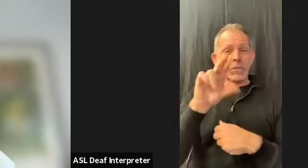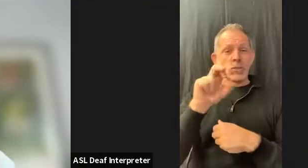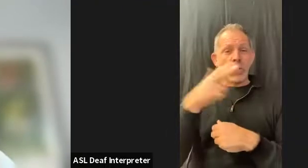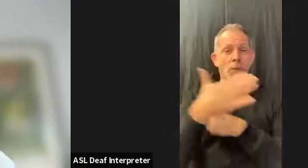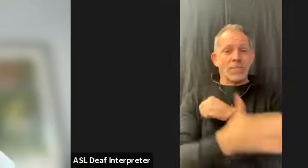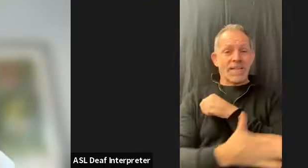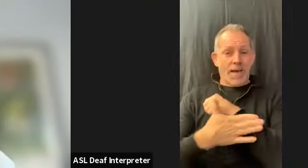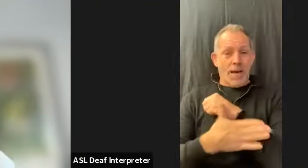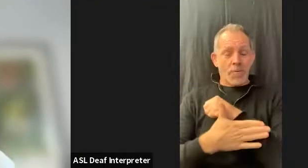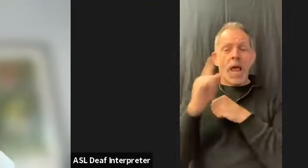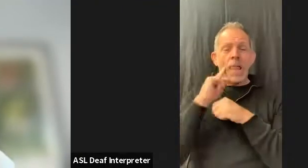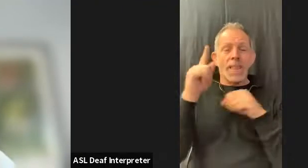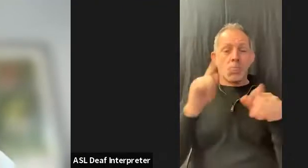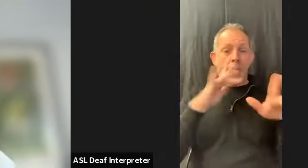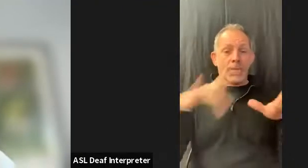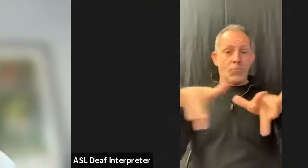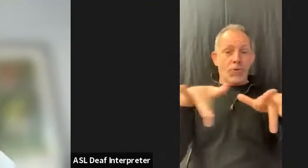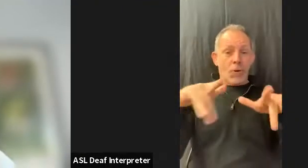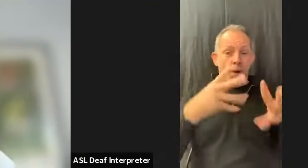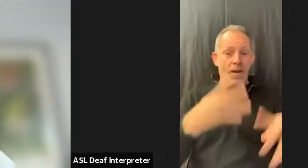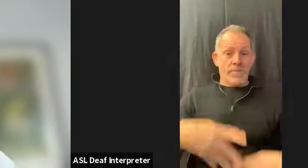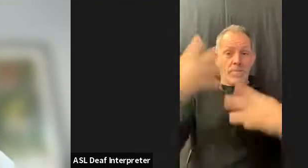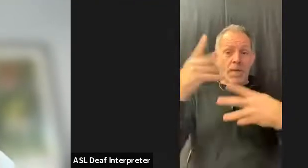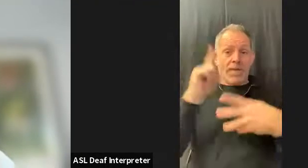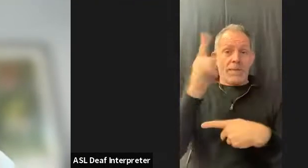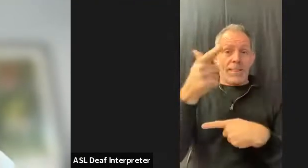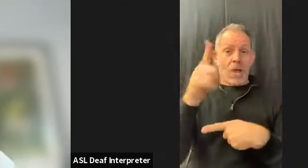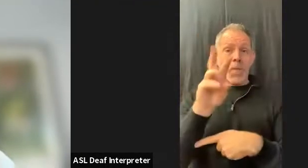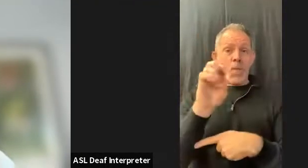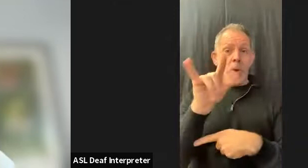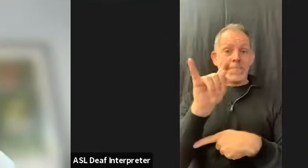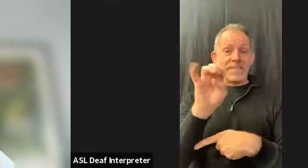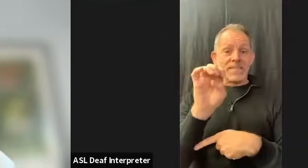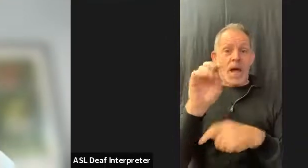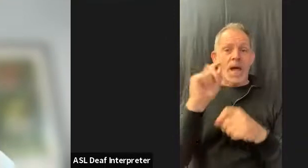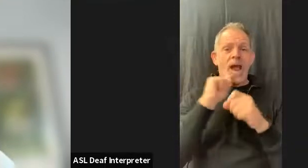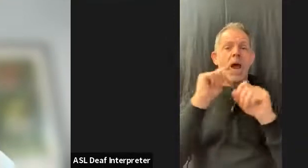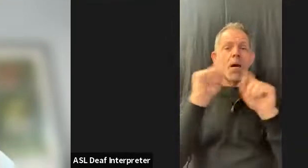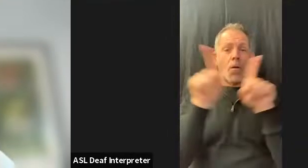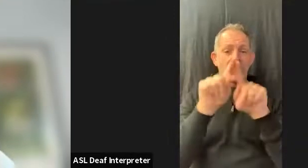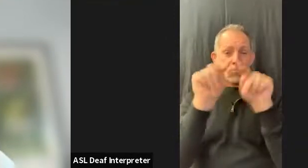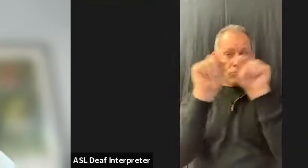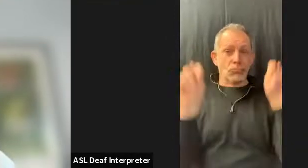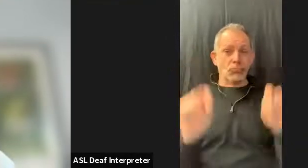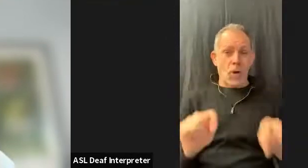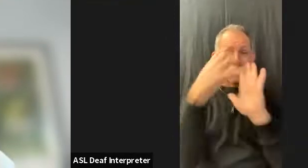we'll share on the Health District's YouTube channel and website today. So give me just a moment.